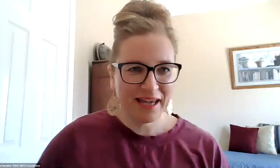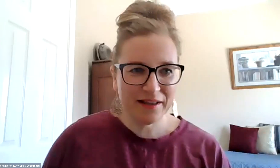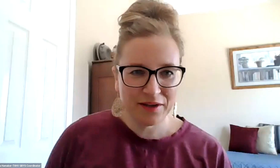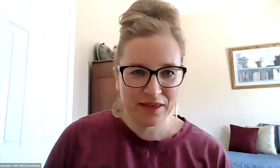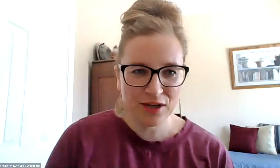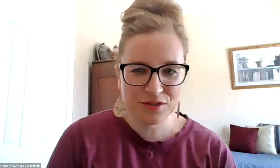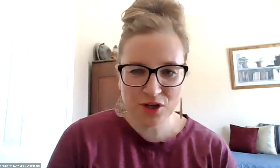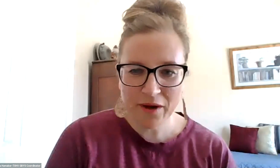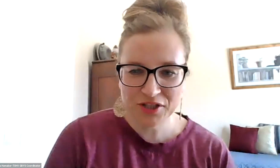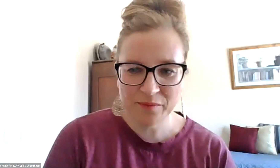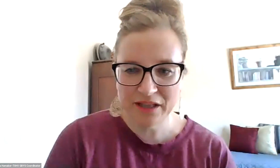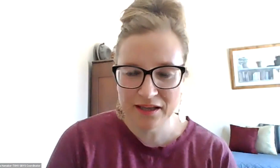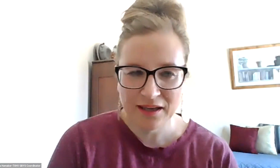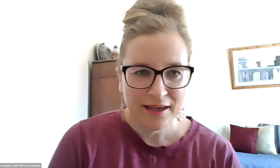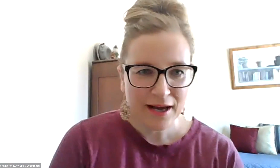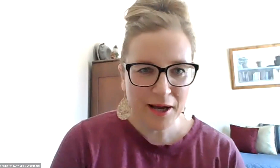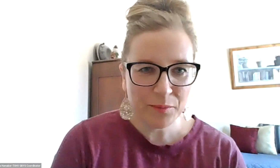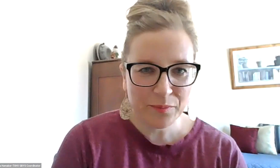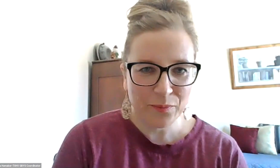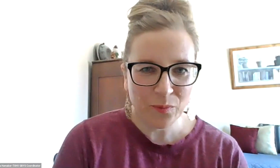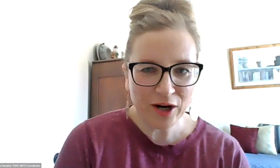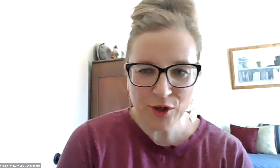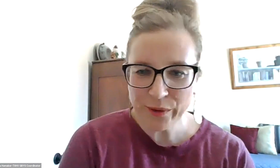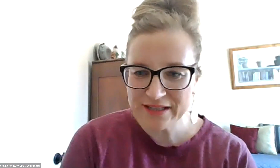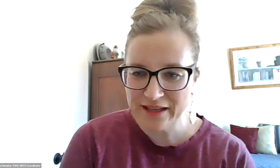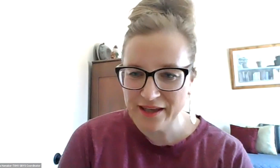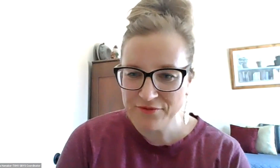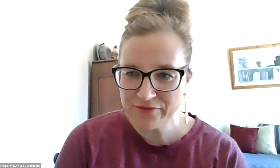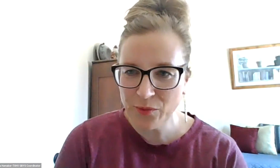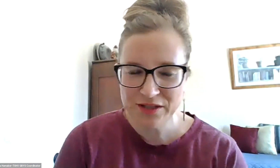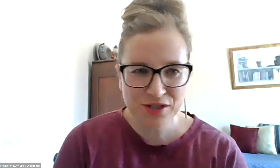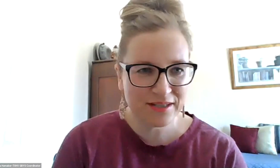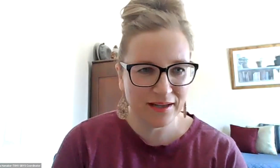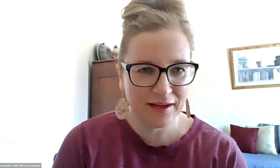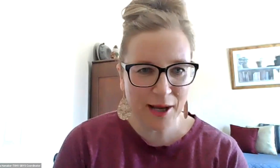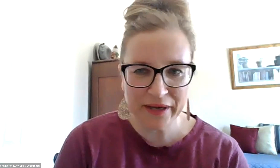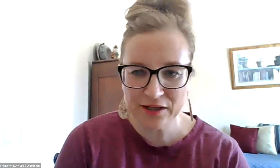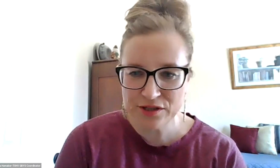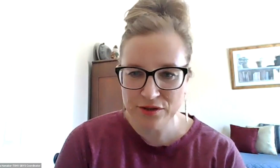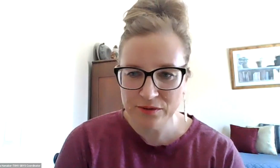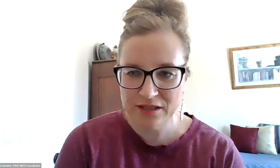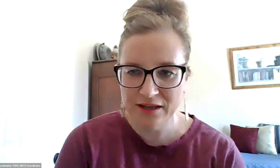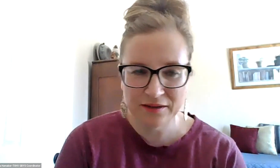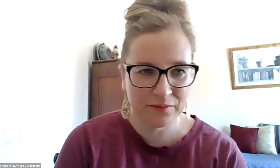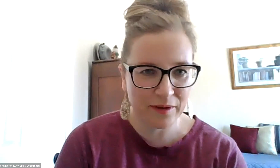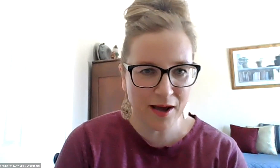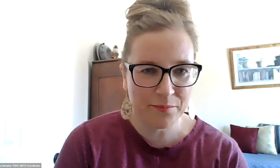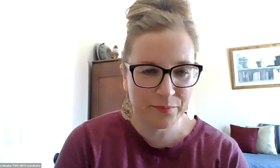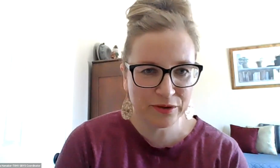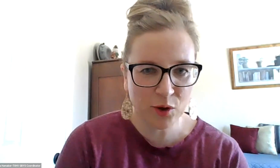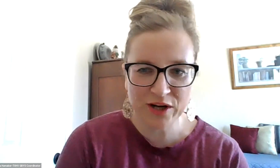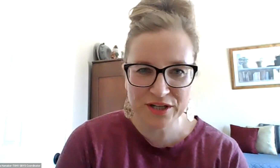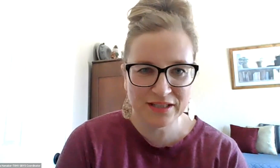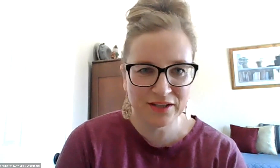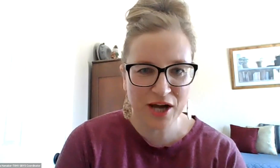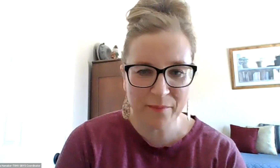This is Michaela. Thank you so much, Emily. We are going to give everyone just a minute or two to